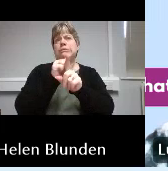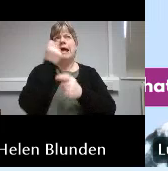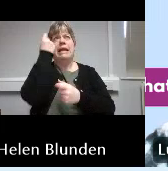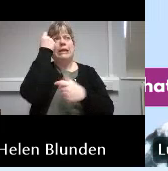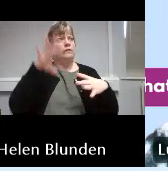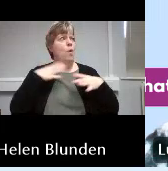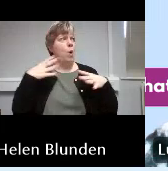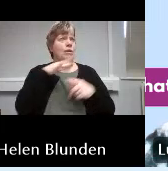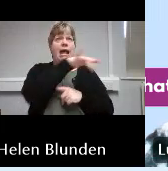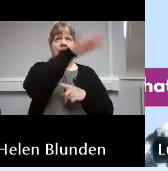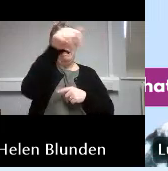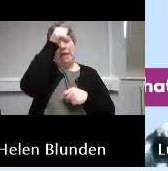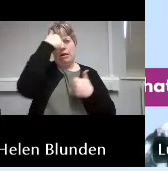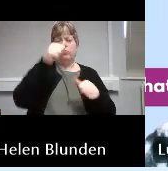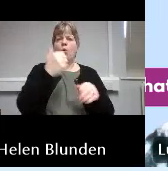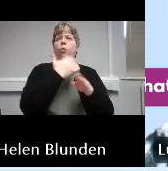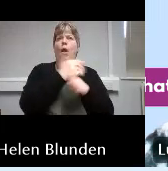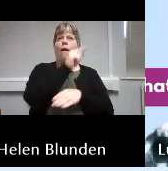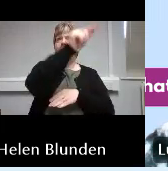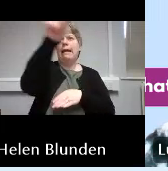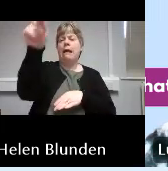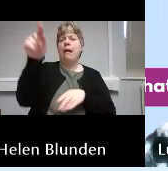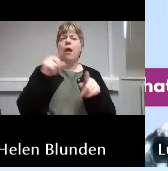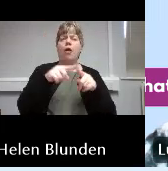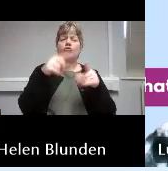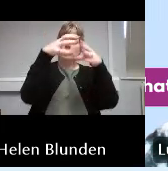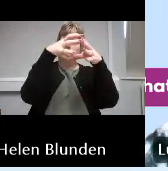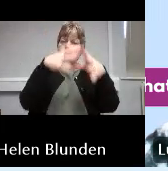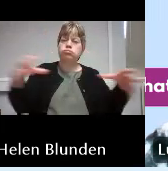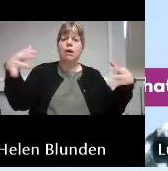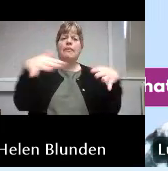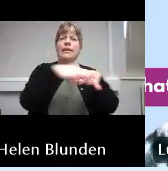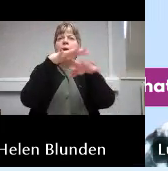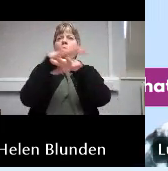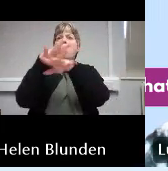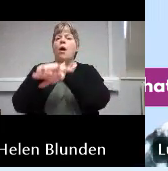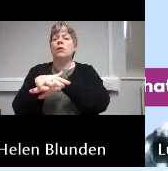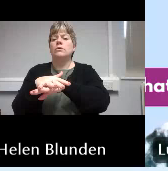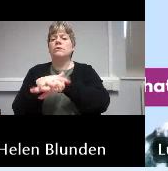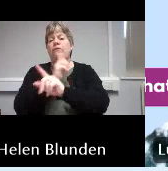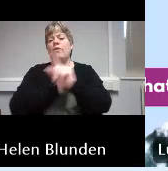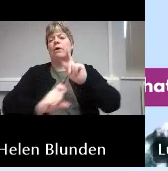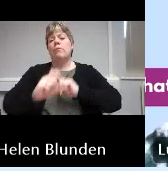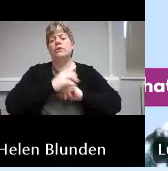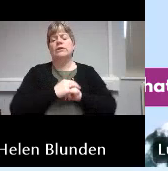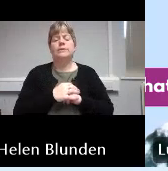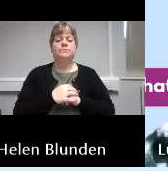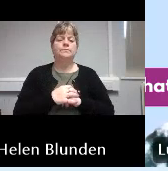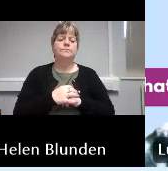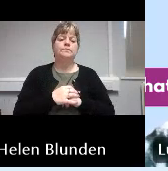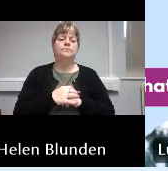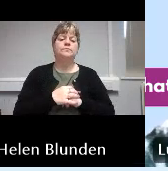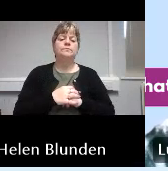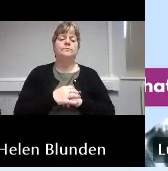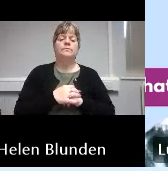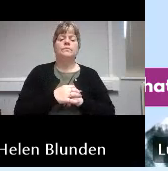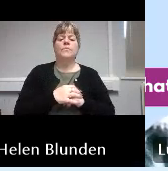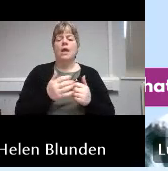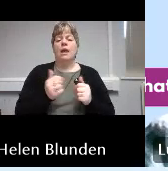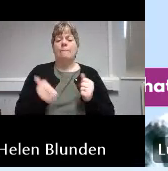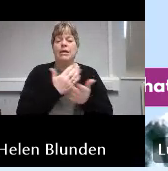out there that are working, and growing those networks for in the community, centralising